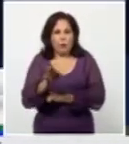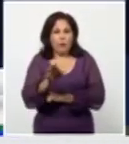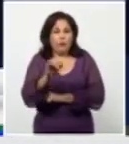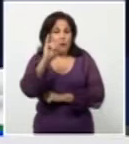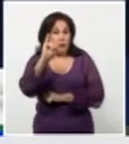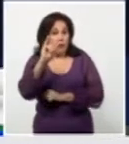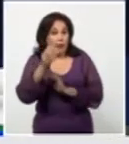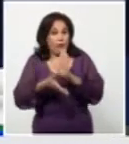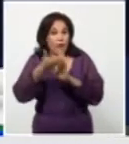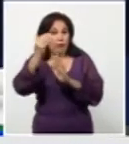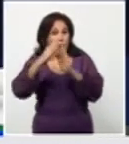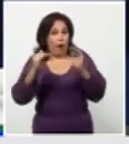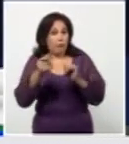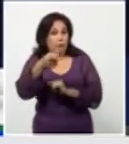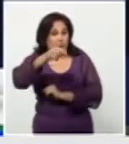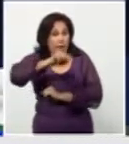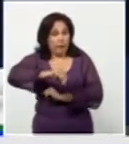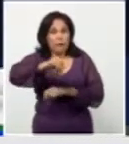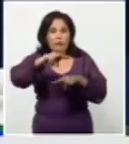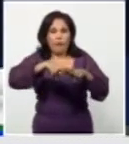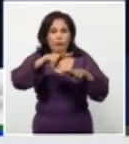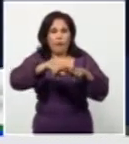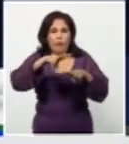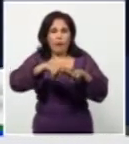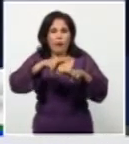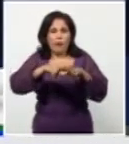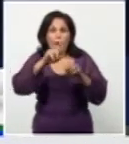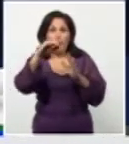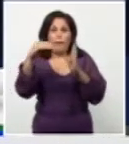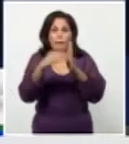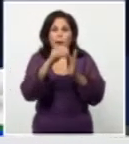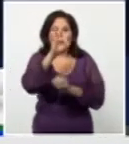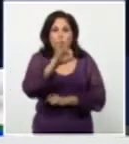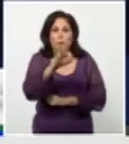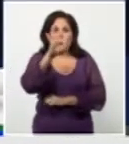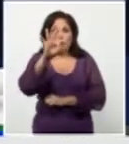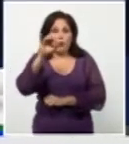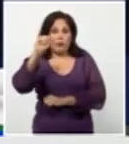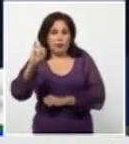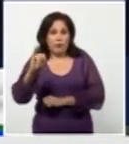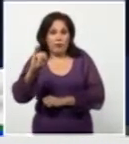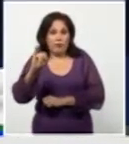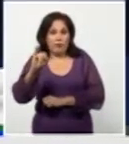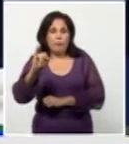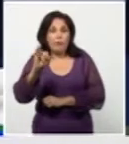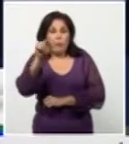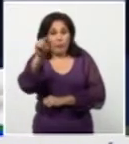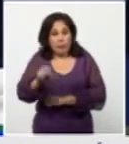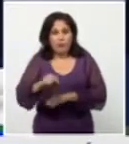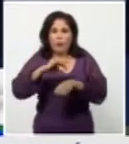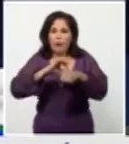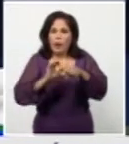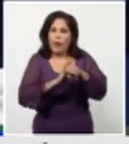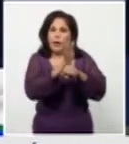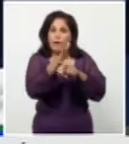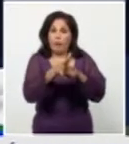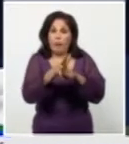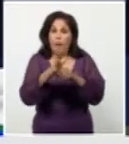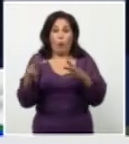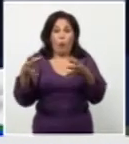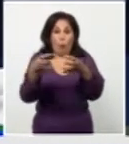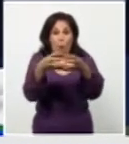1,886 patients pues 1.800 have recovered pacientes and are clinically